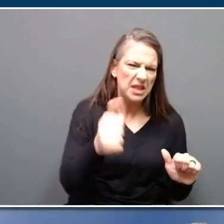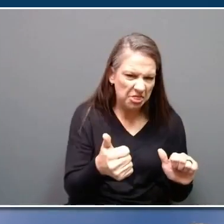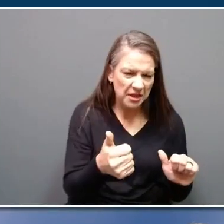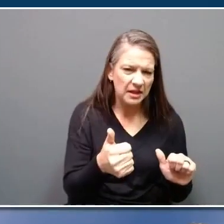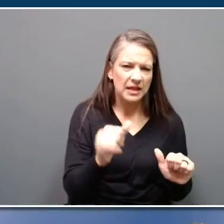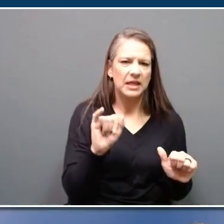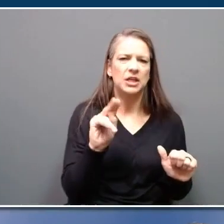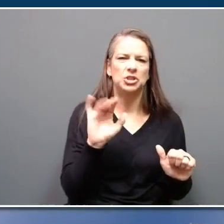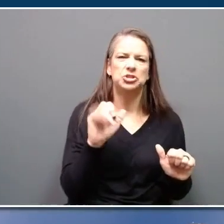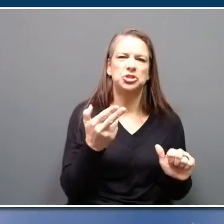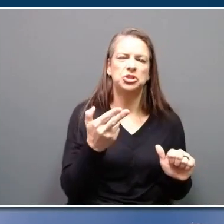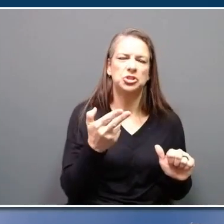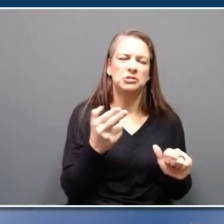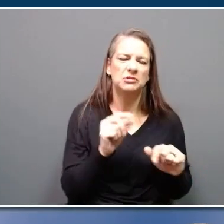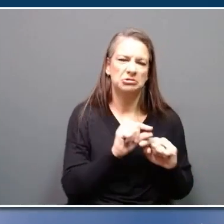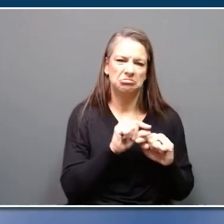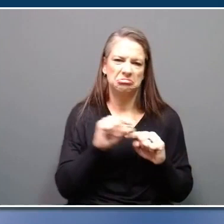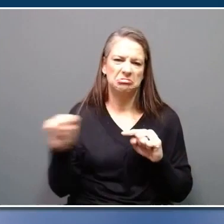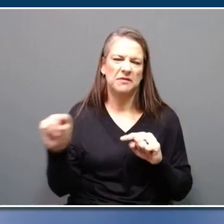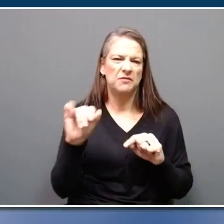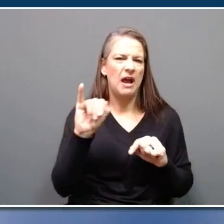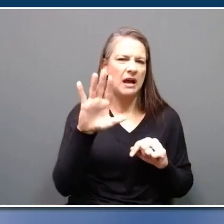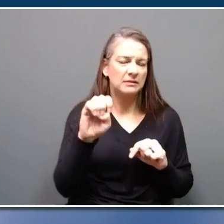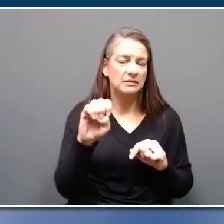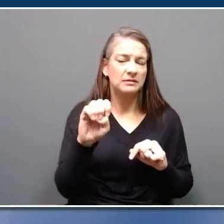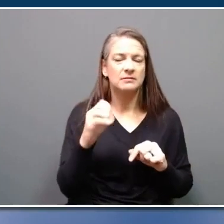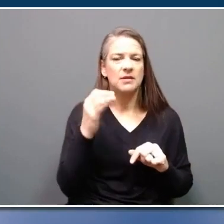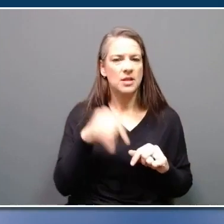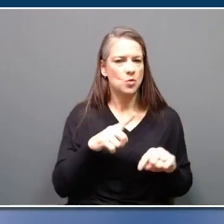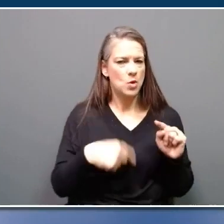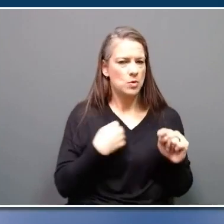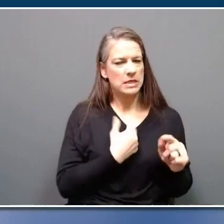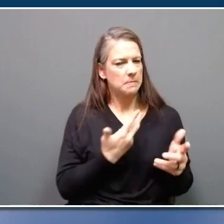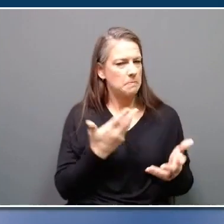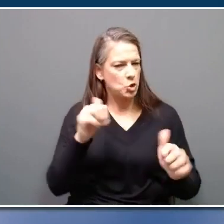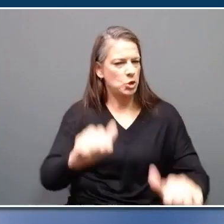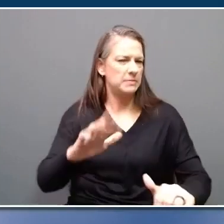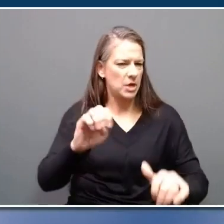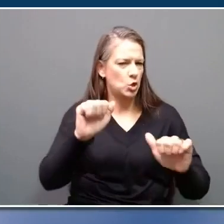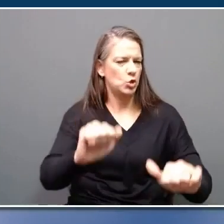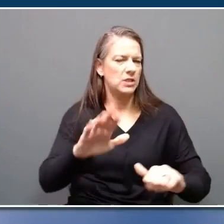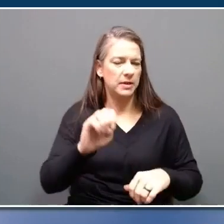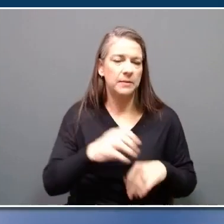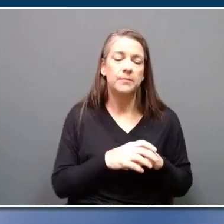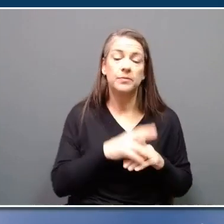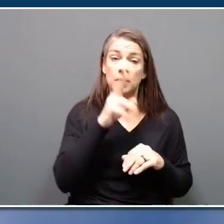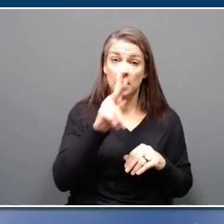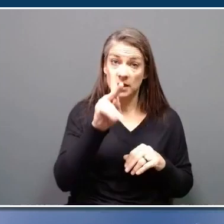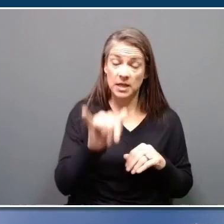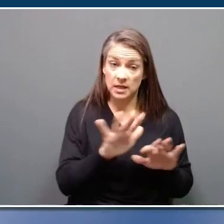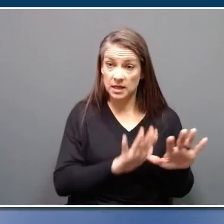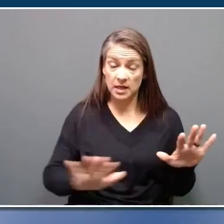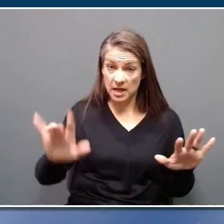of aggressive forecast if we get hit as hard as it could be. Other parts of Kentucky, if we get the worst